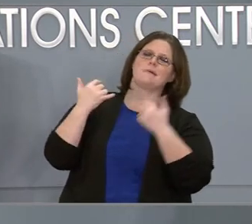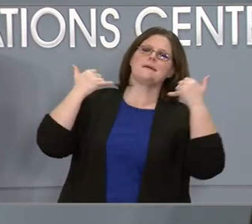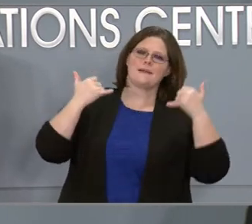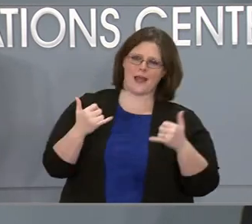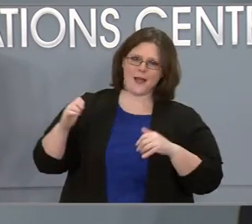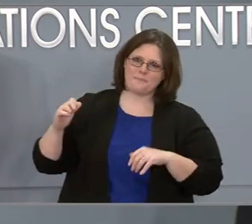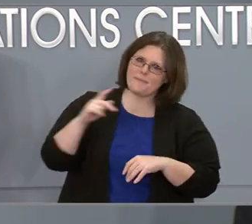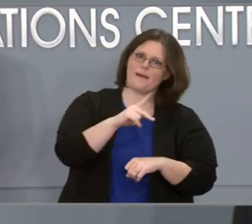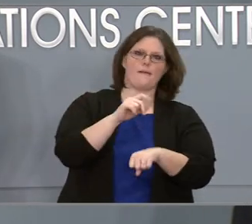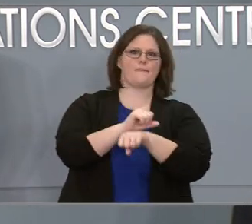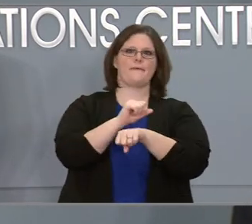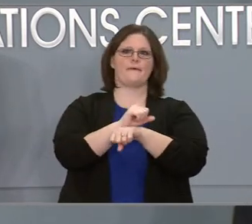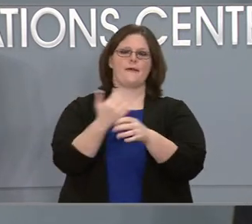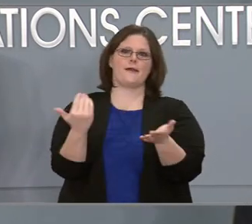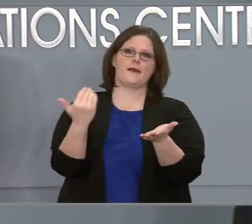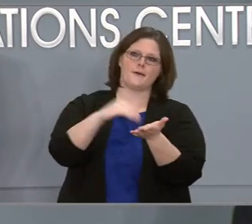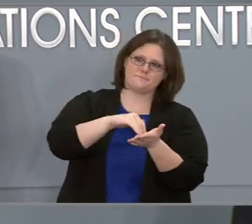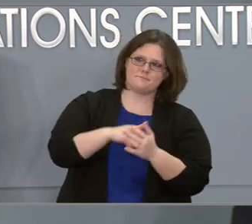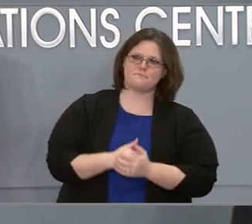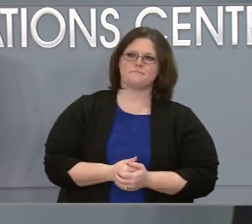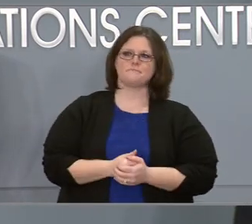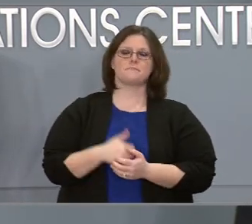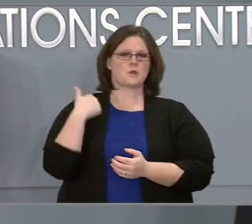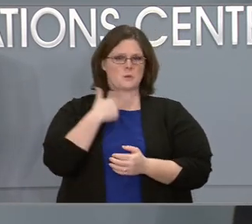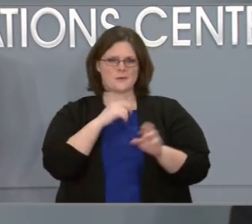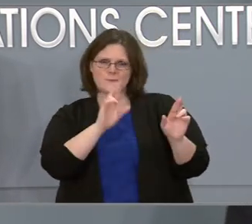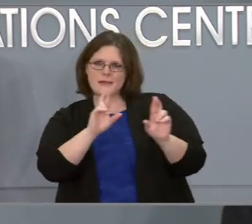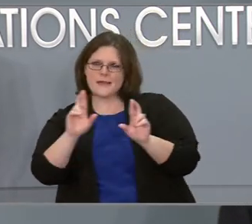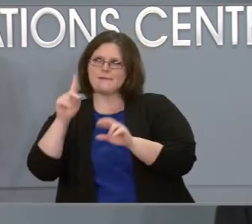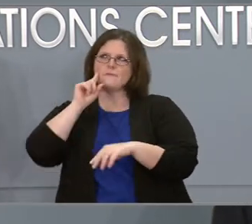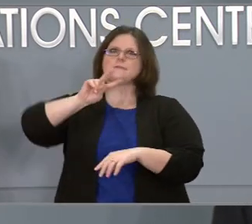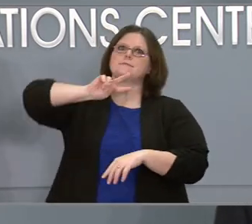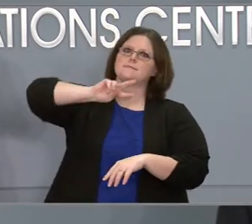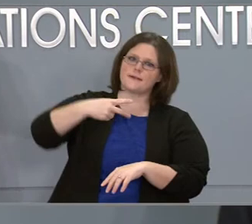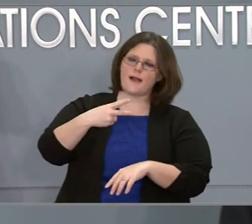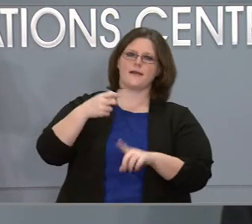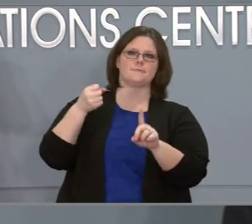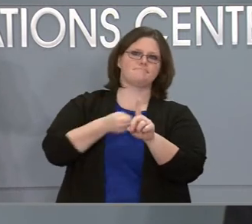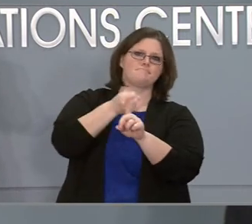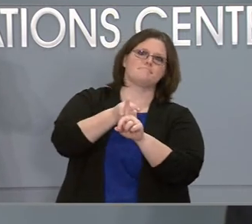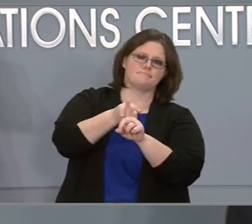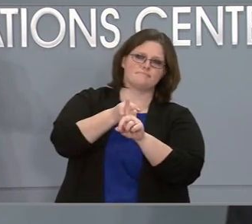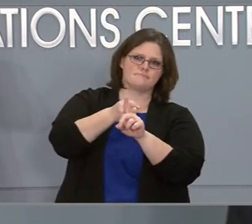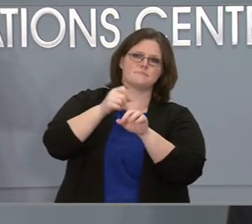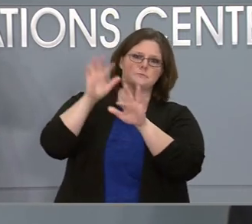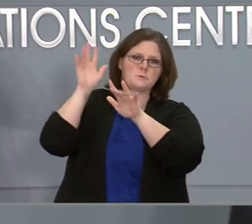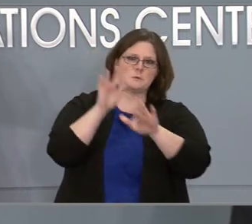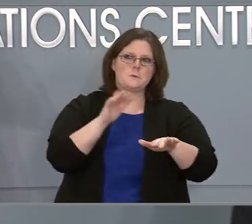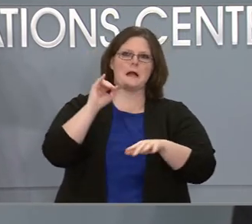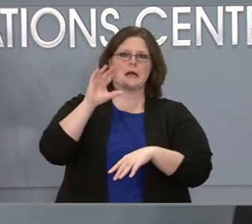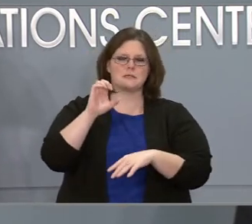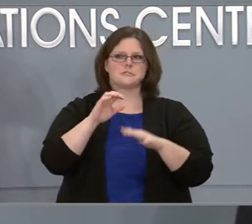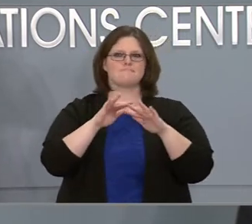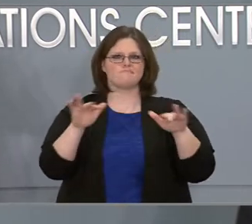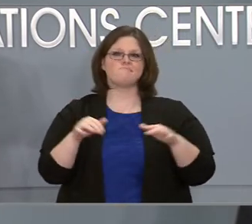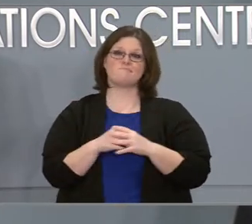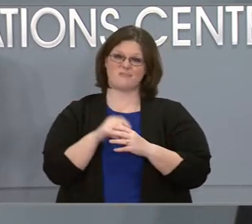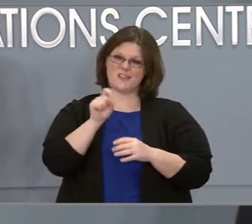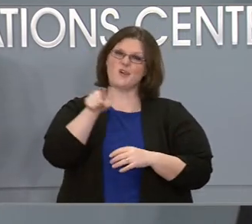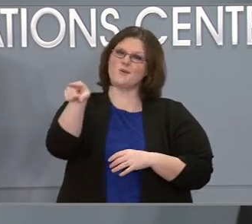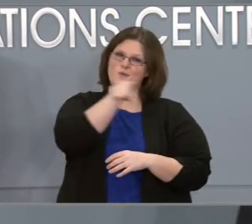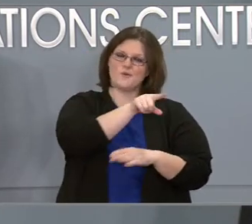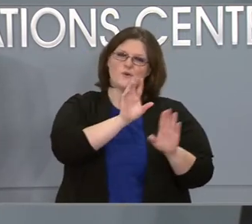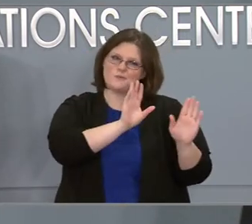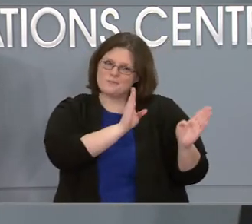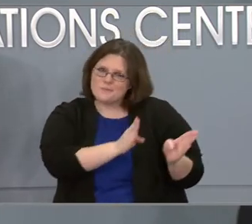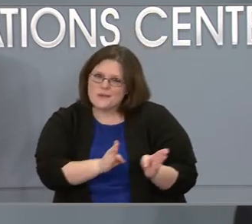weather headed our way. We're getting ready for this next round. We need you to do the same thing. Get prepared now for what's